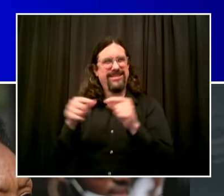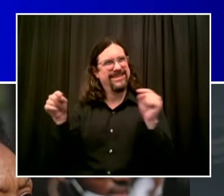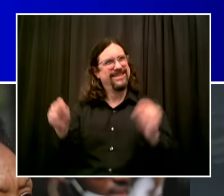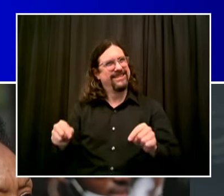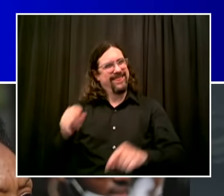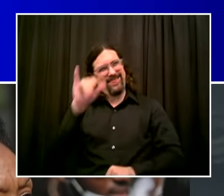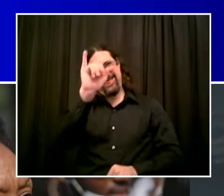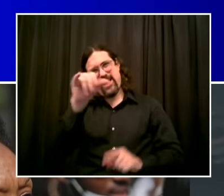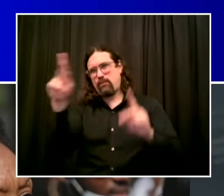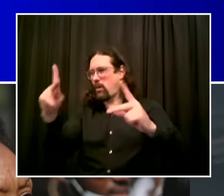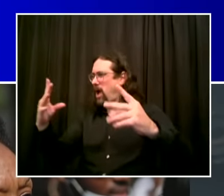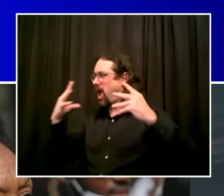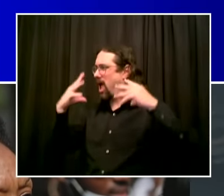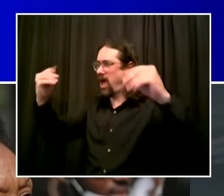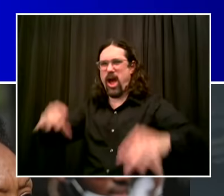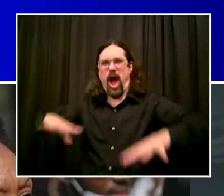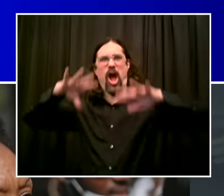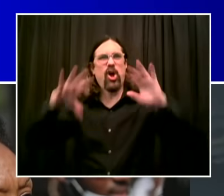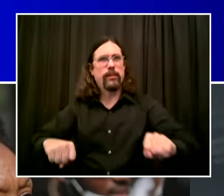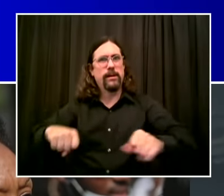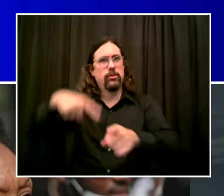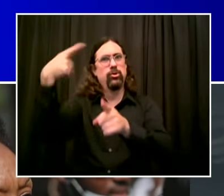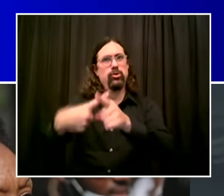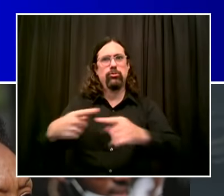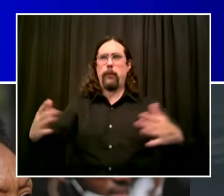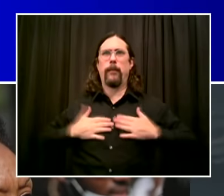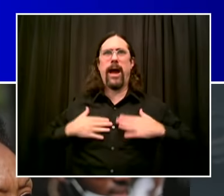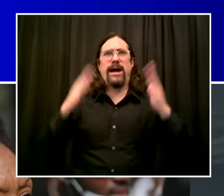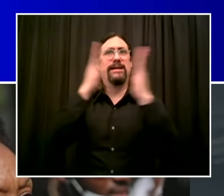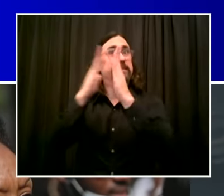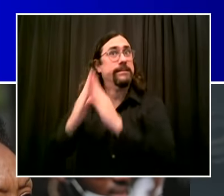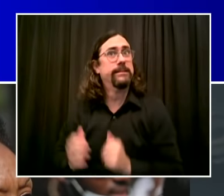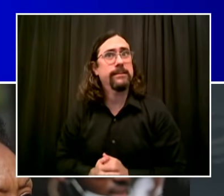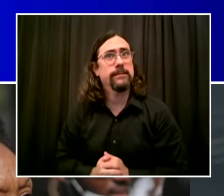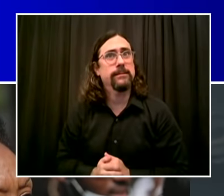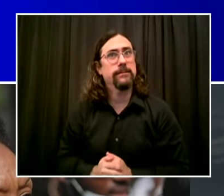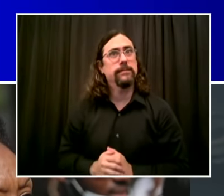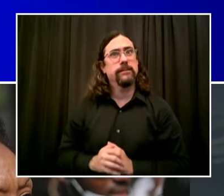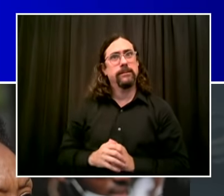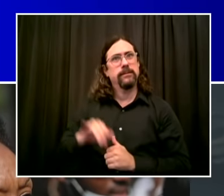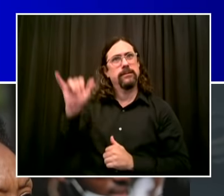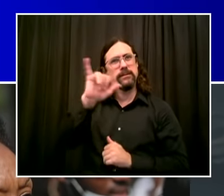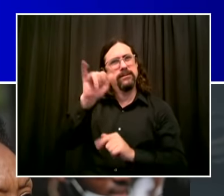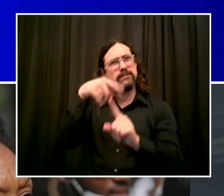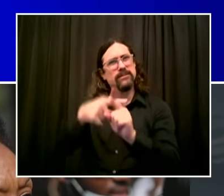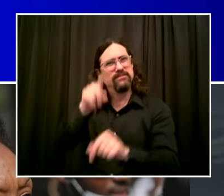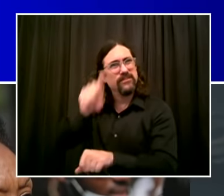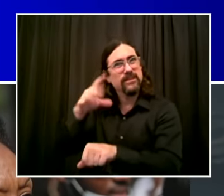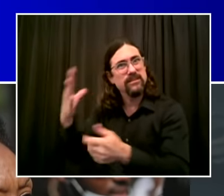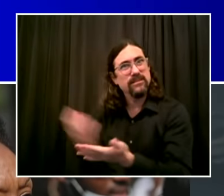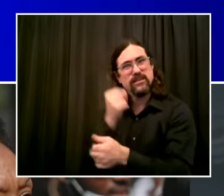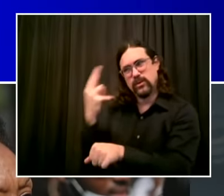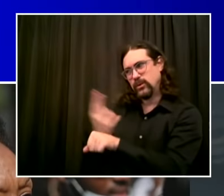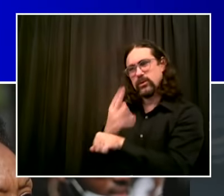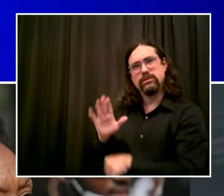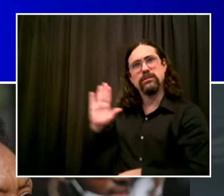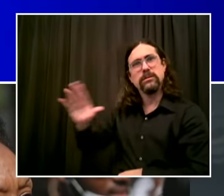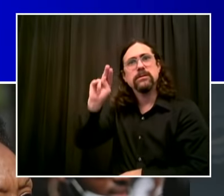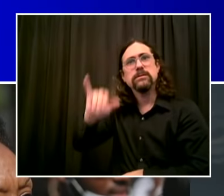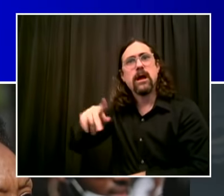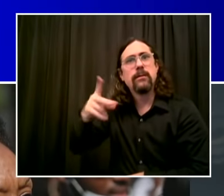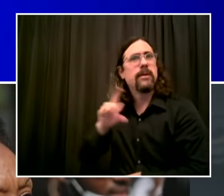a closer working partnership with communities. That's the key. Okay, so I said up top,